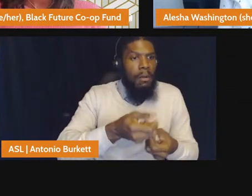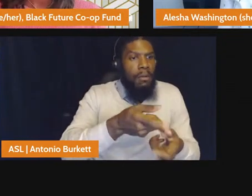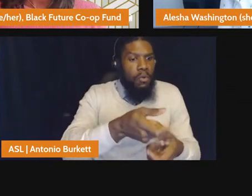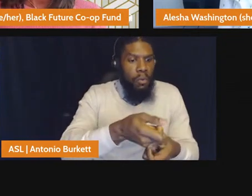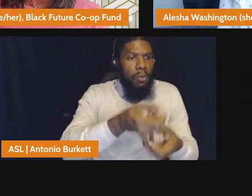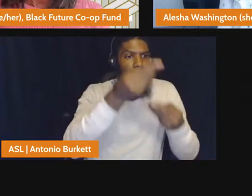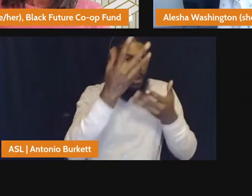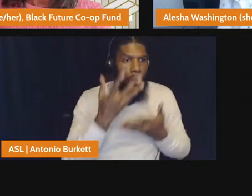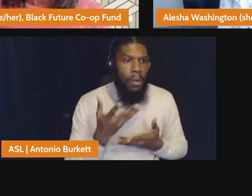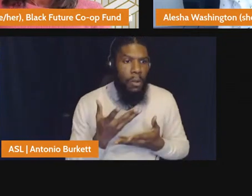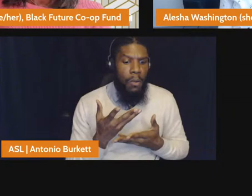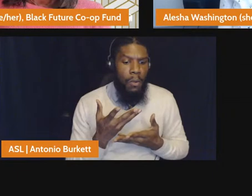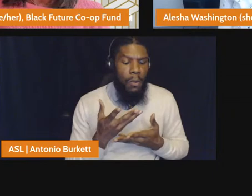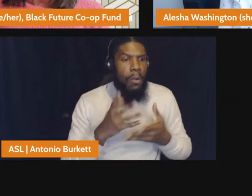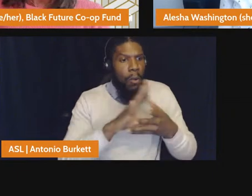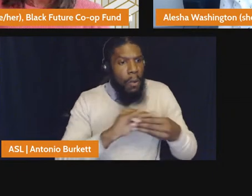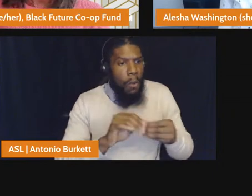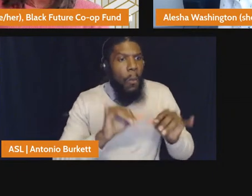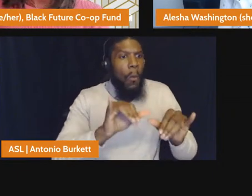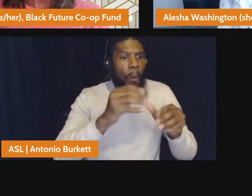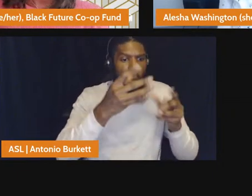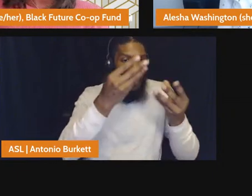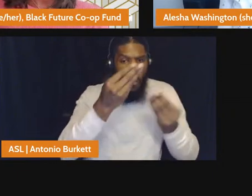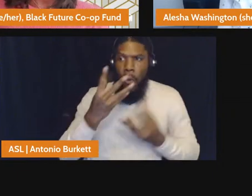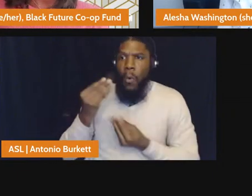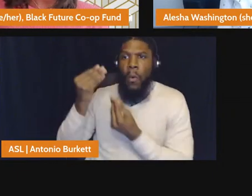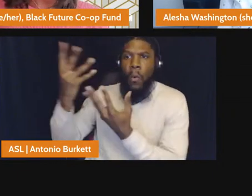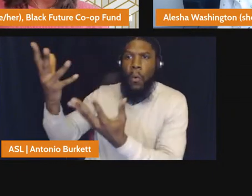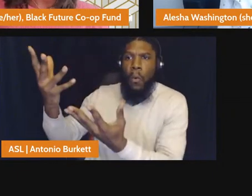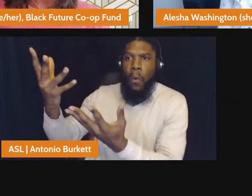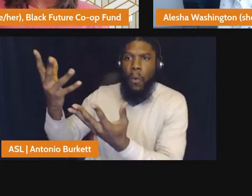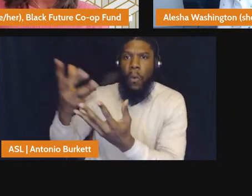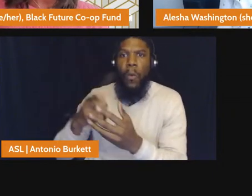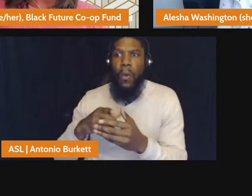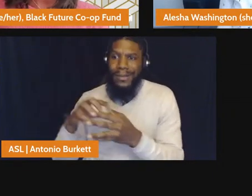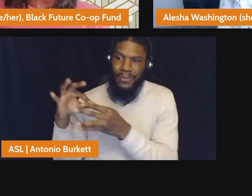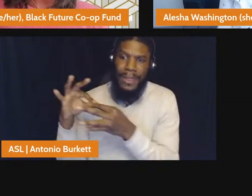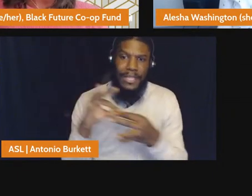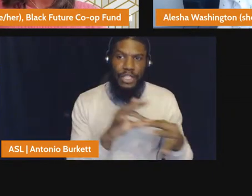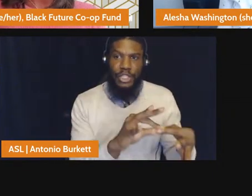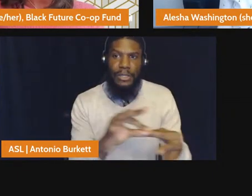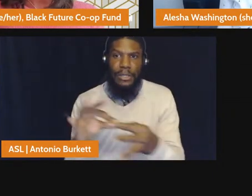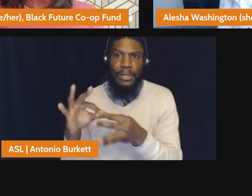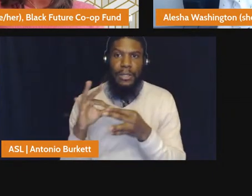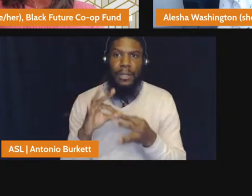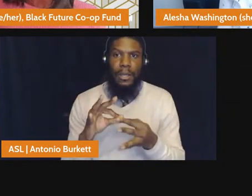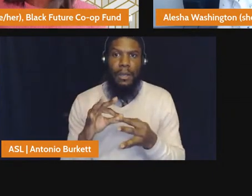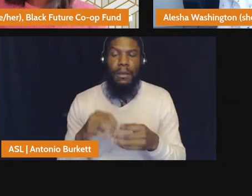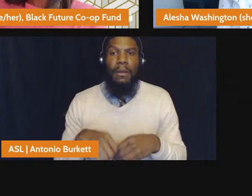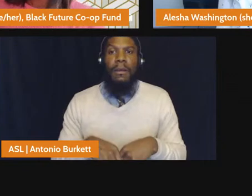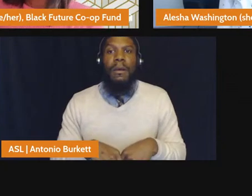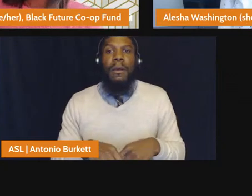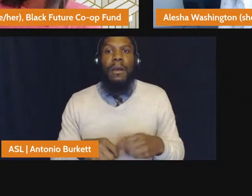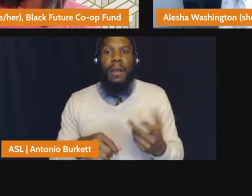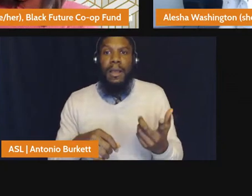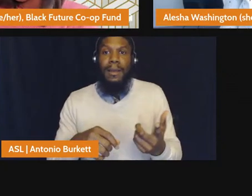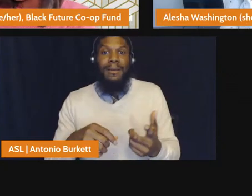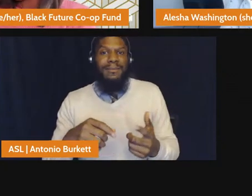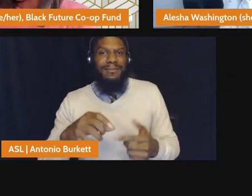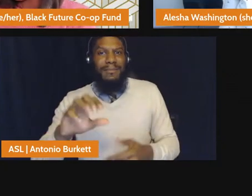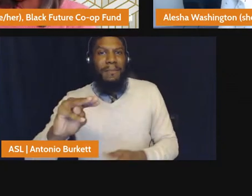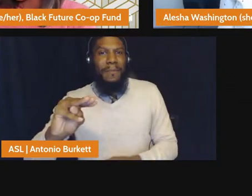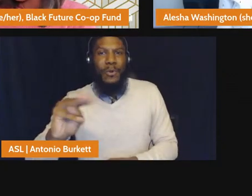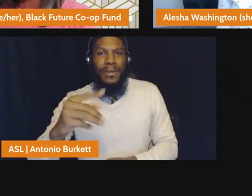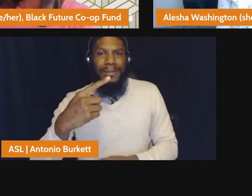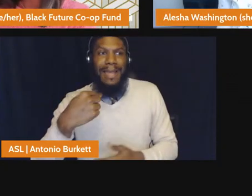and amplify what you're learning in community. I love that. Well, I was going to say give money, but then you also.